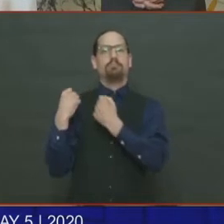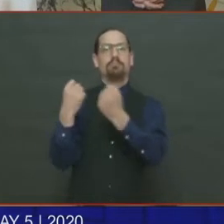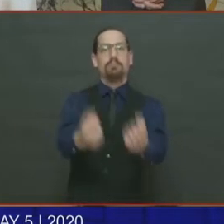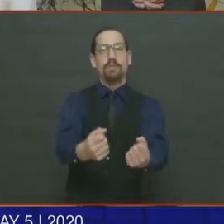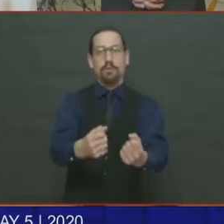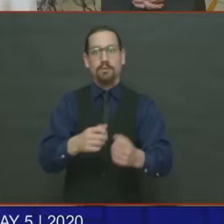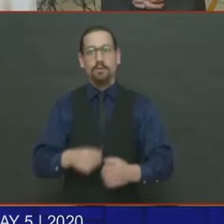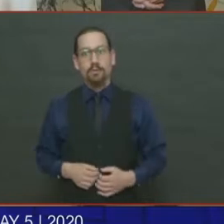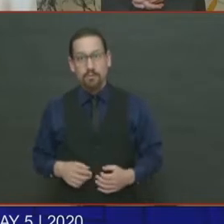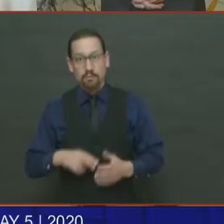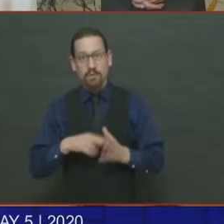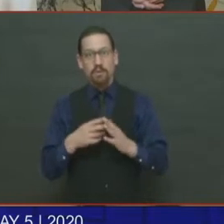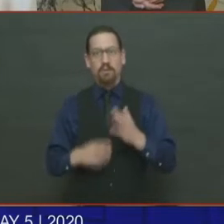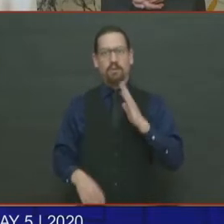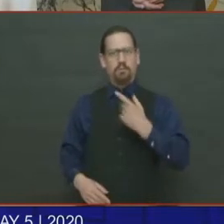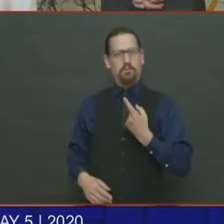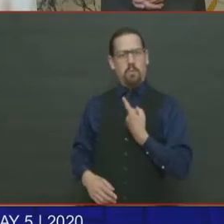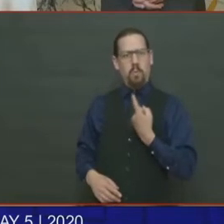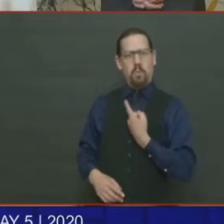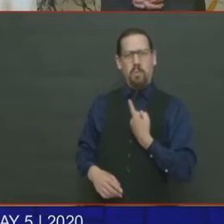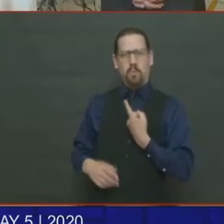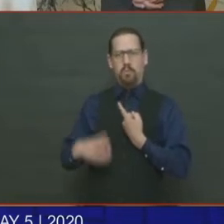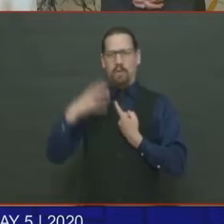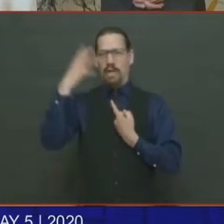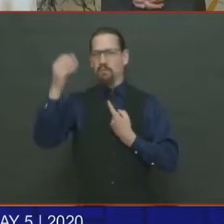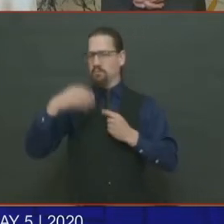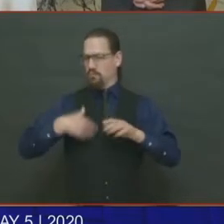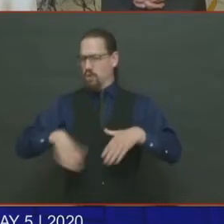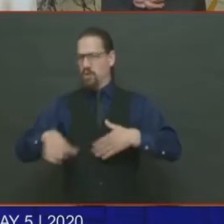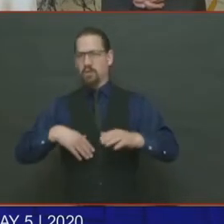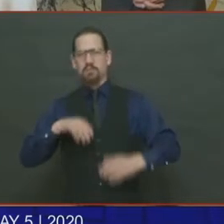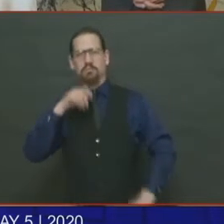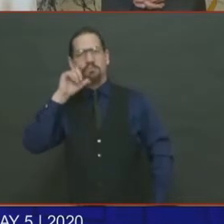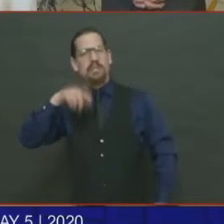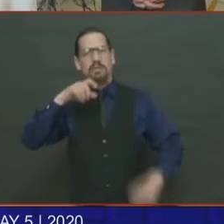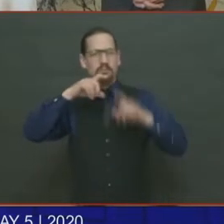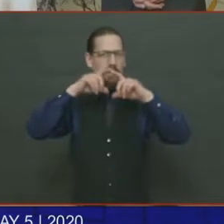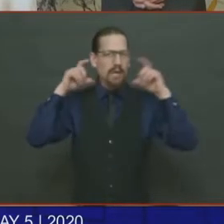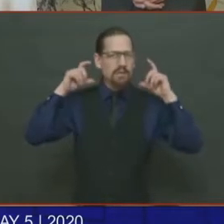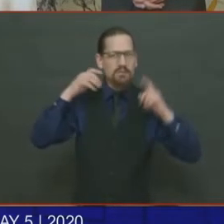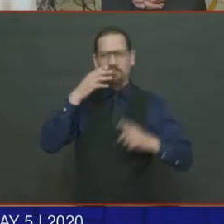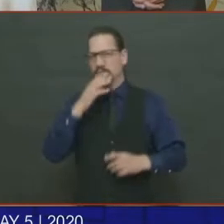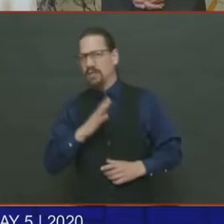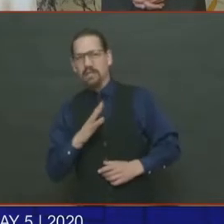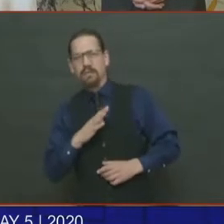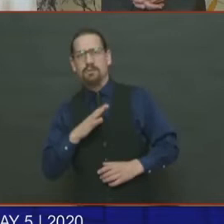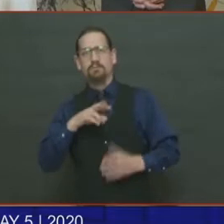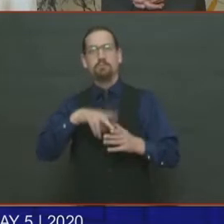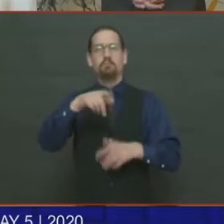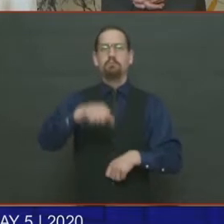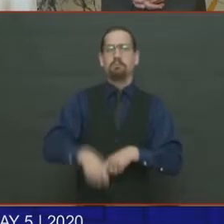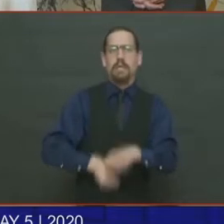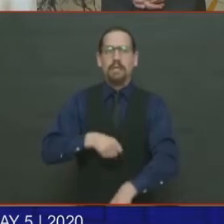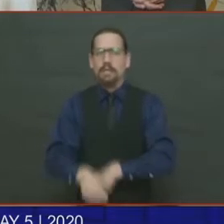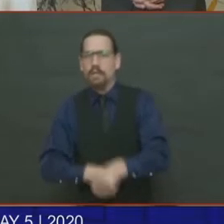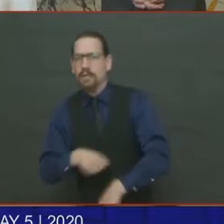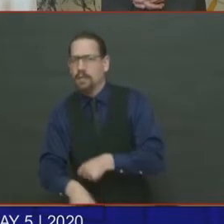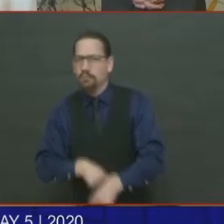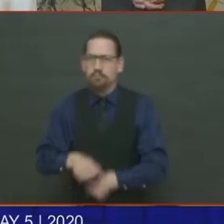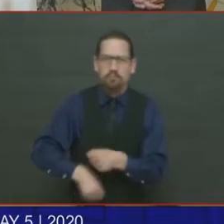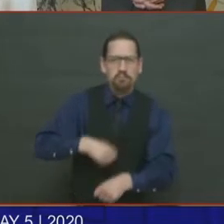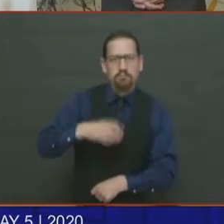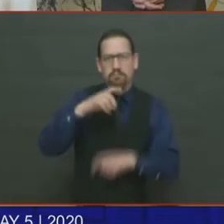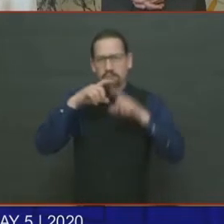for a run, if you and your kids are going for a bike ride, we do not expect that you will wear your cloth face